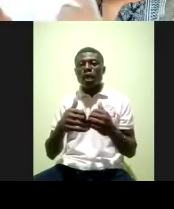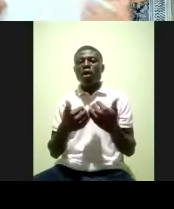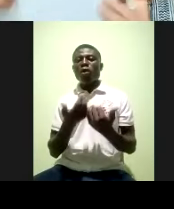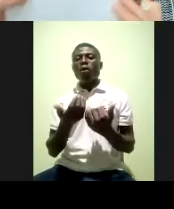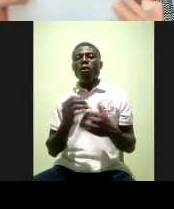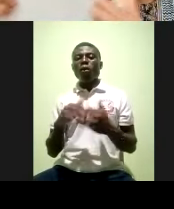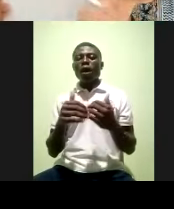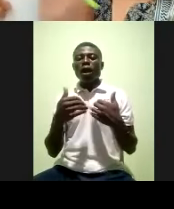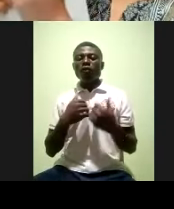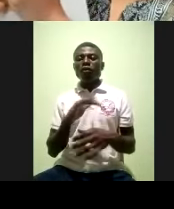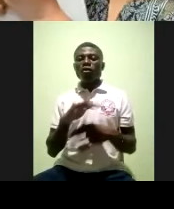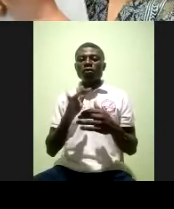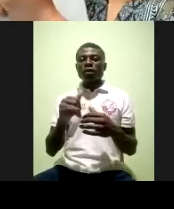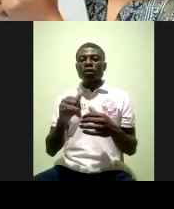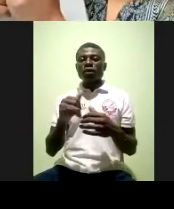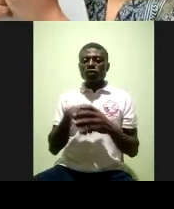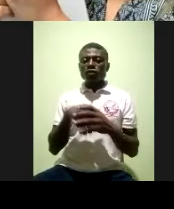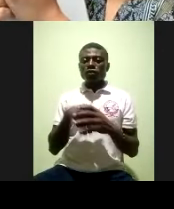3 times 2,